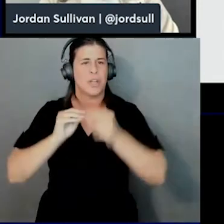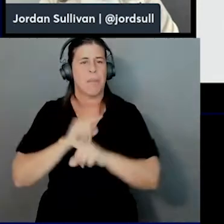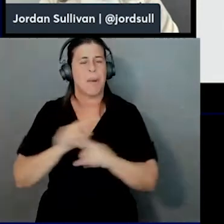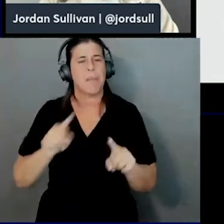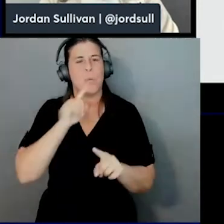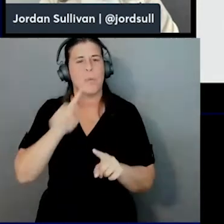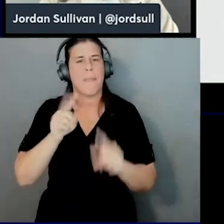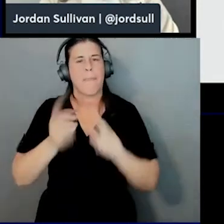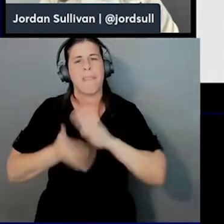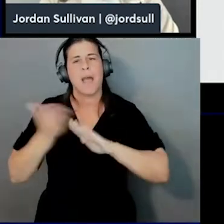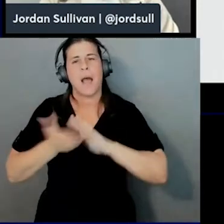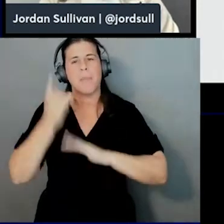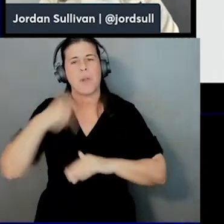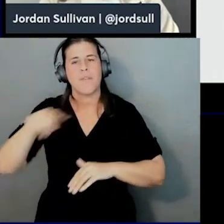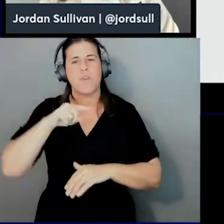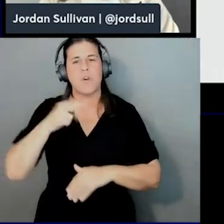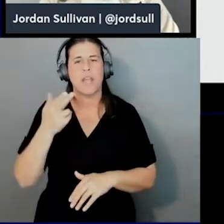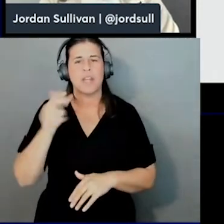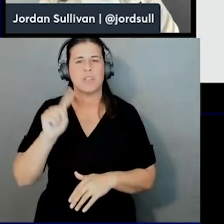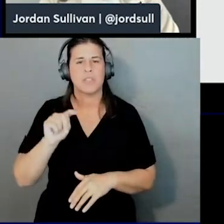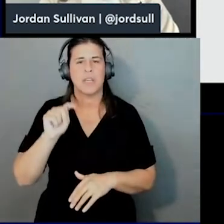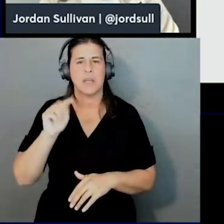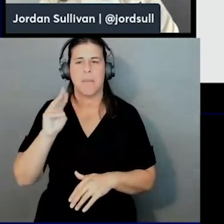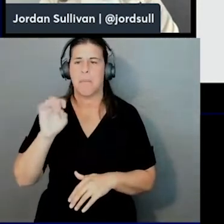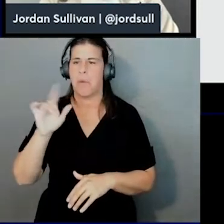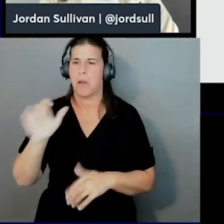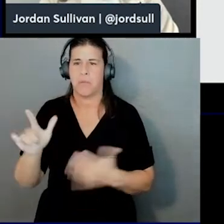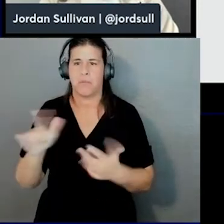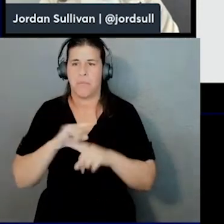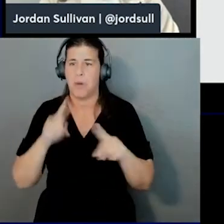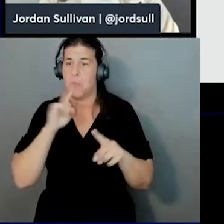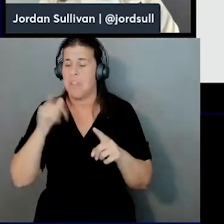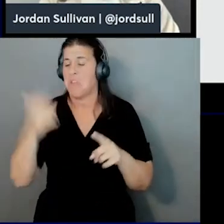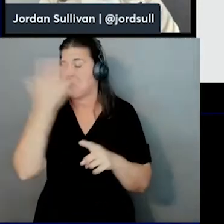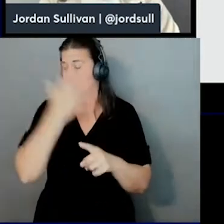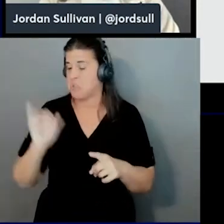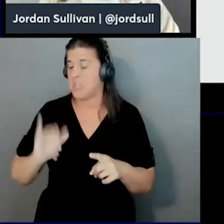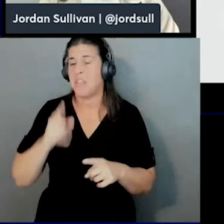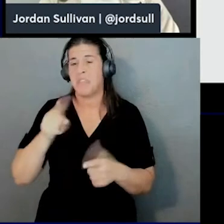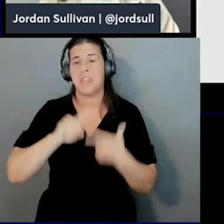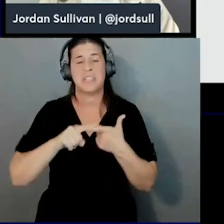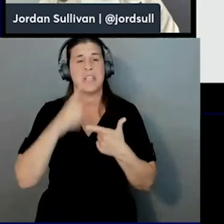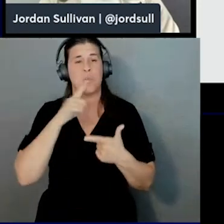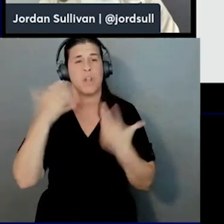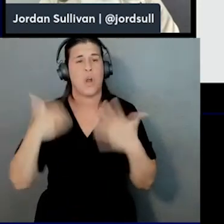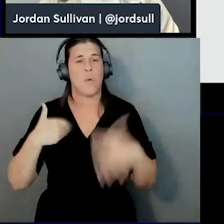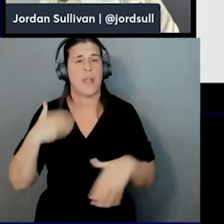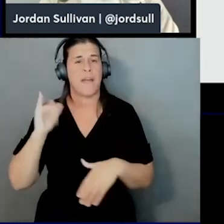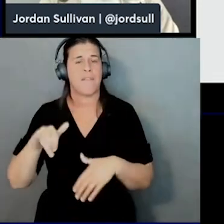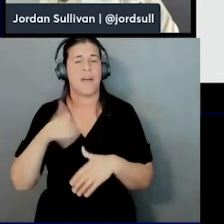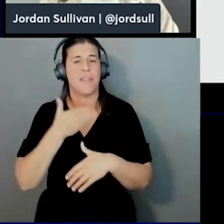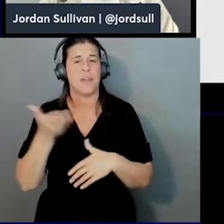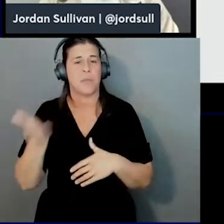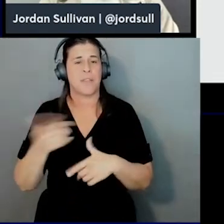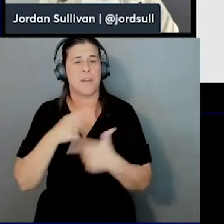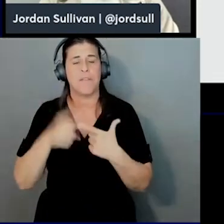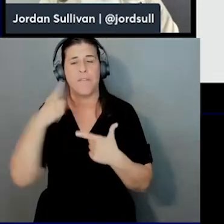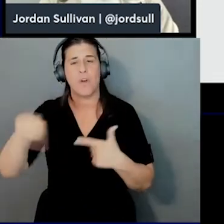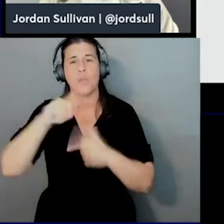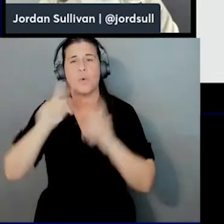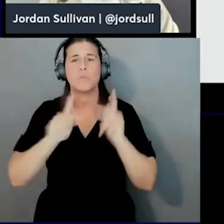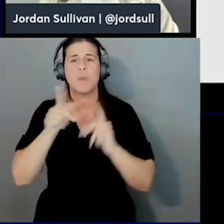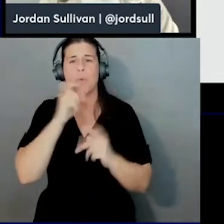operator for H2 molecule. So this is how it looks in a poly notation. For those folks who